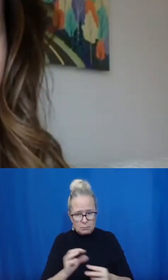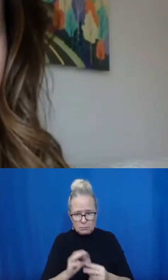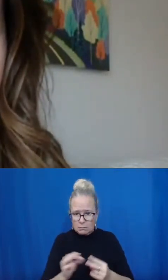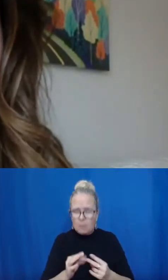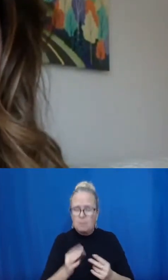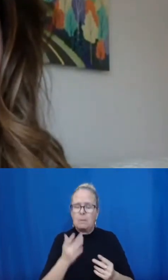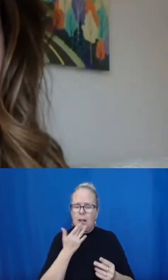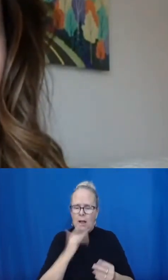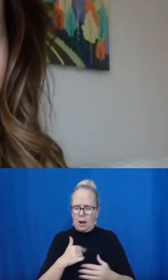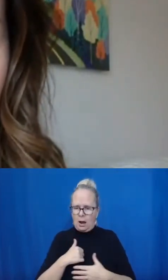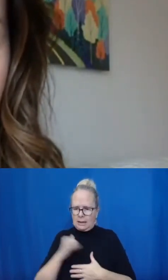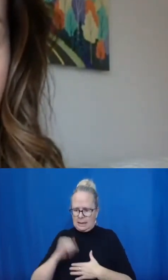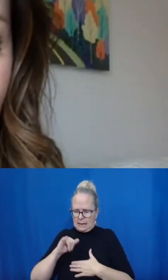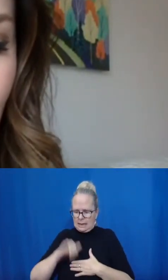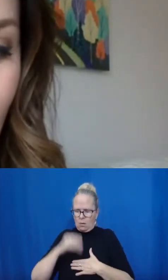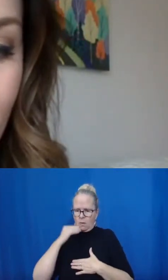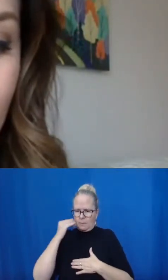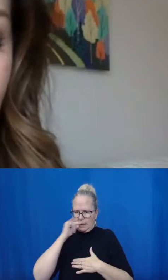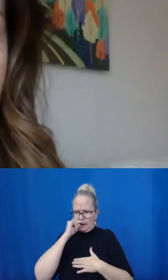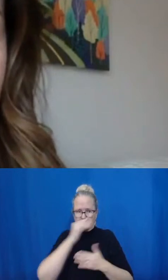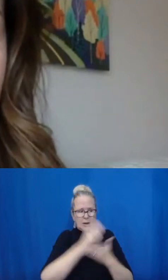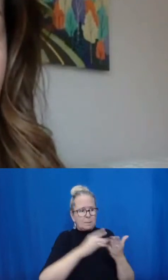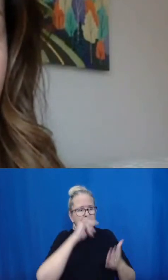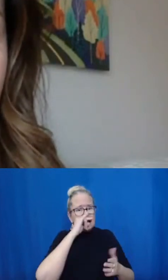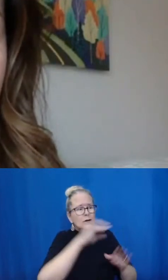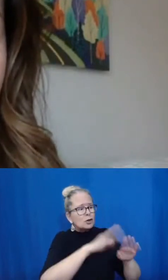as I said, I had to postpone going back to work.